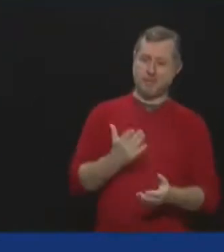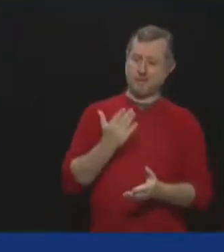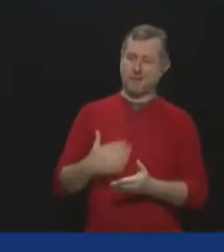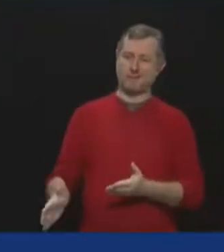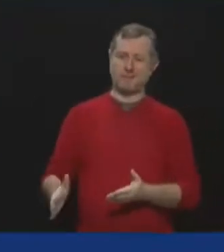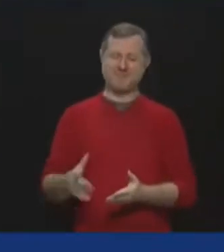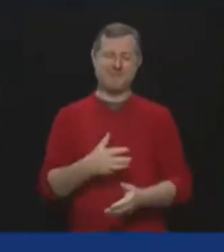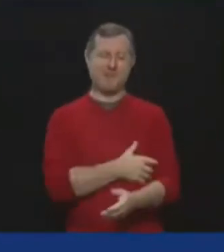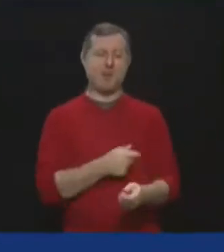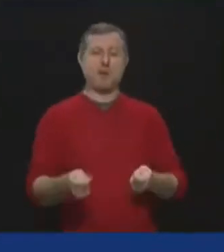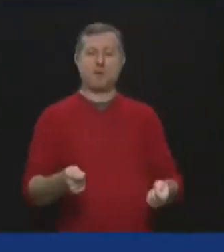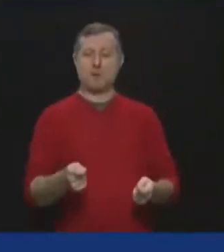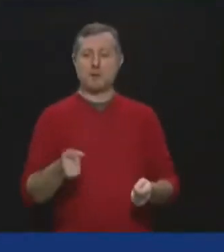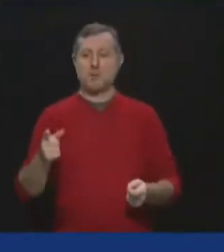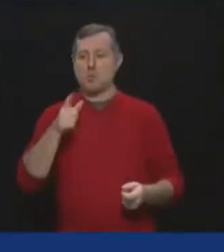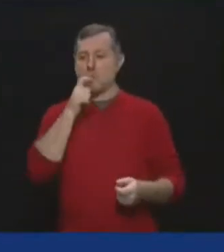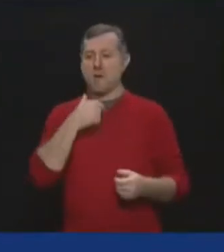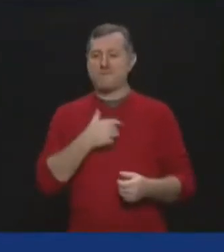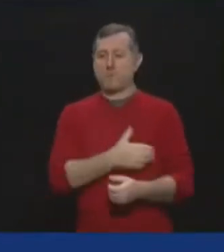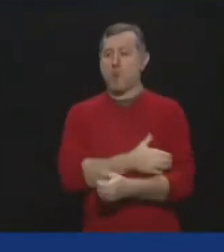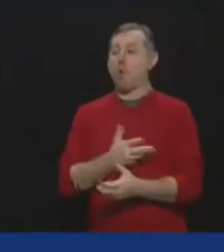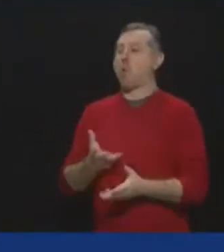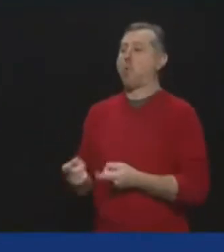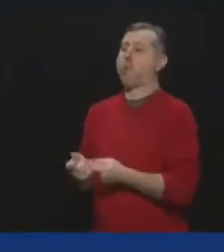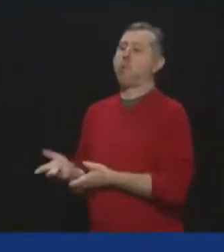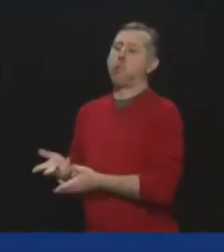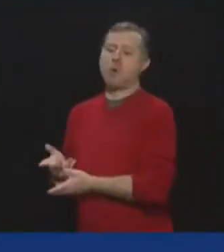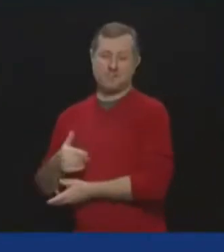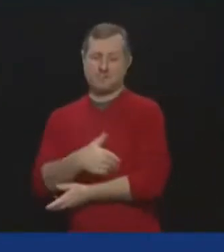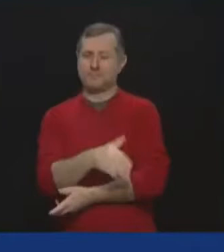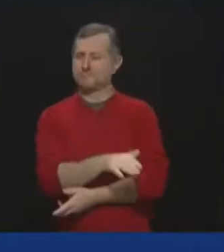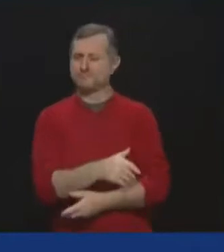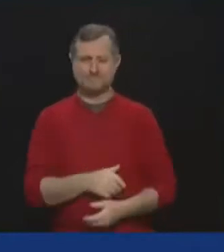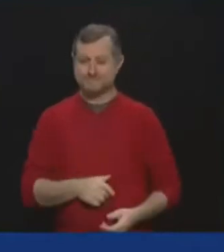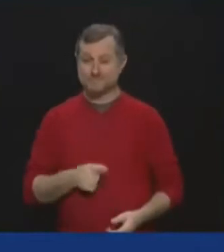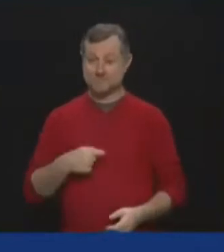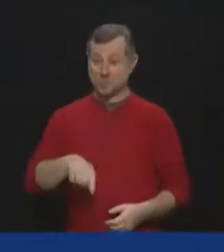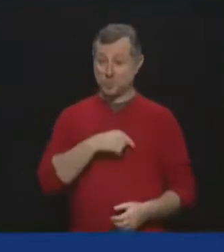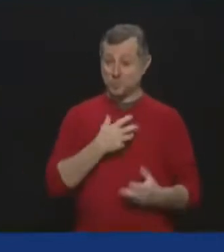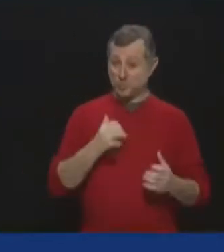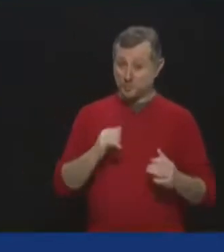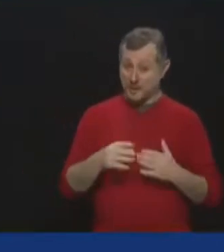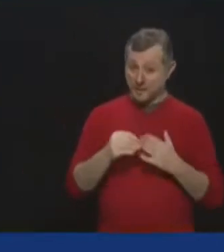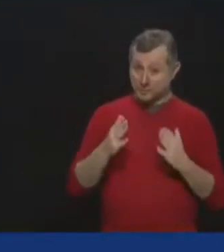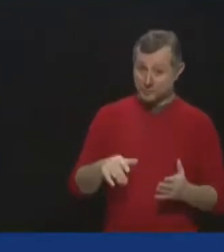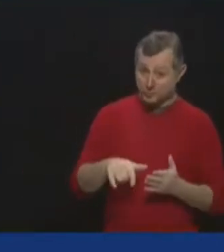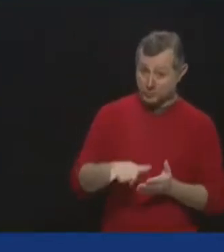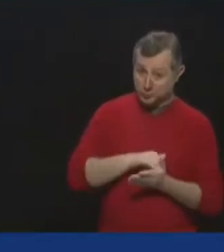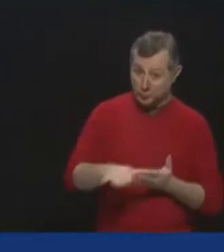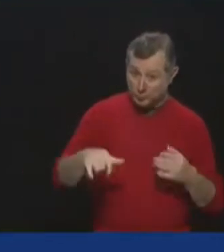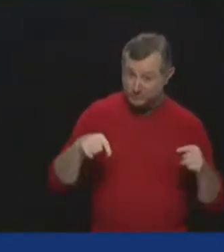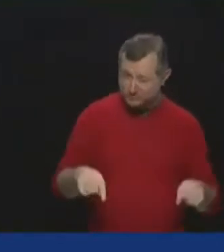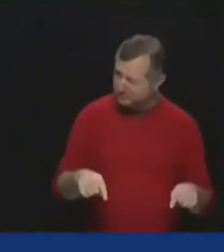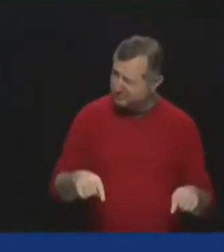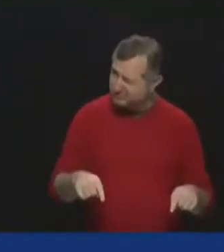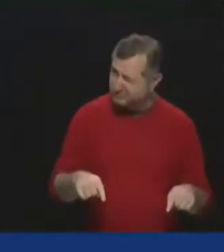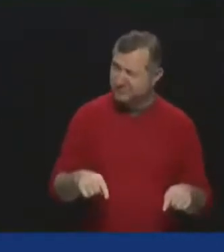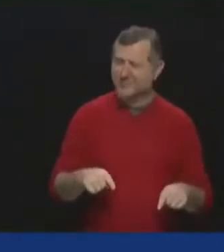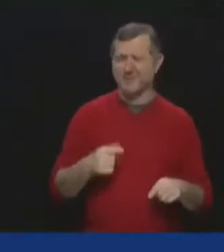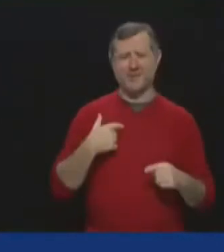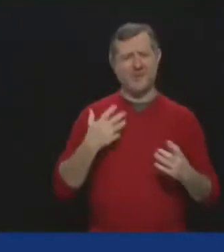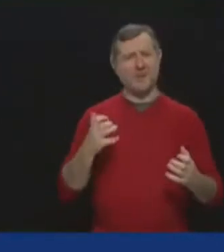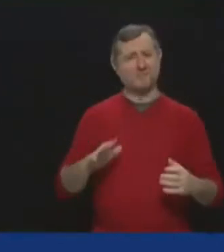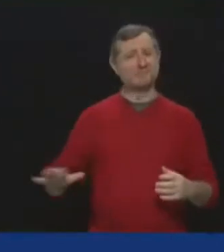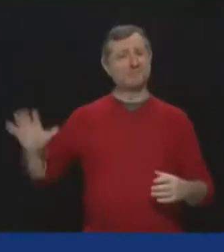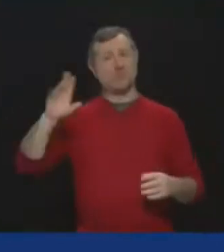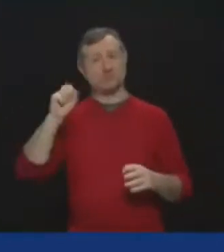in. If we are who we say we are, if we are the embodiment of a nation and a